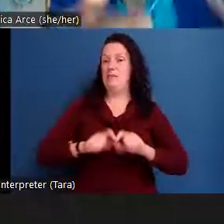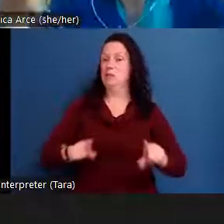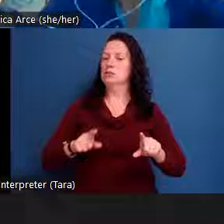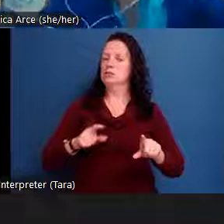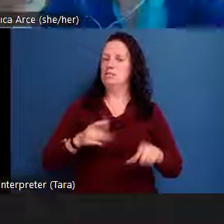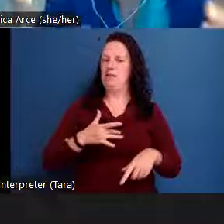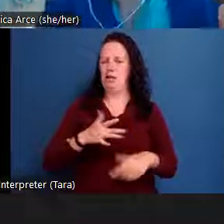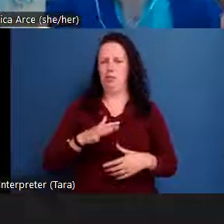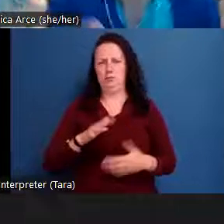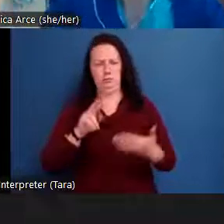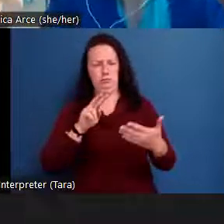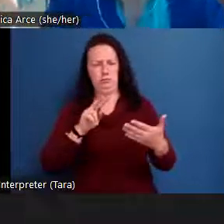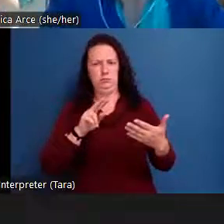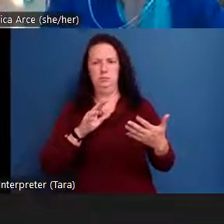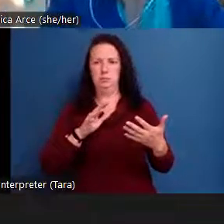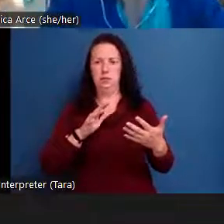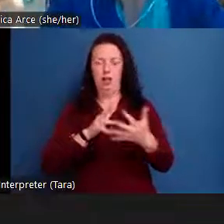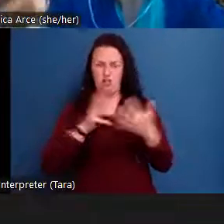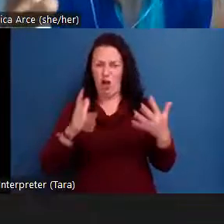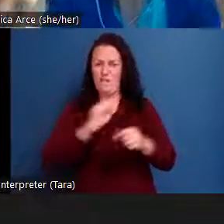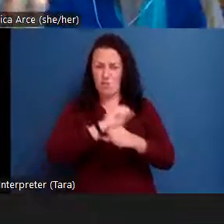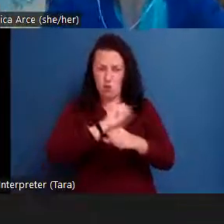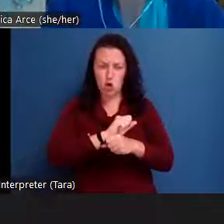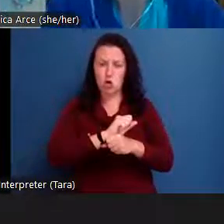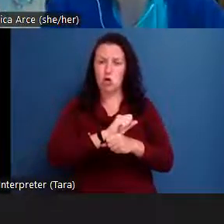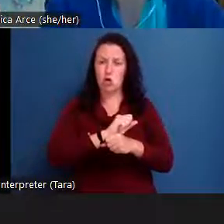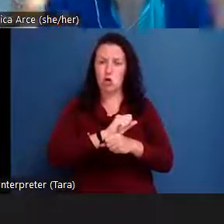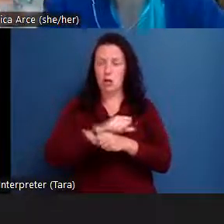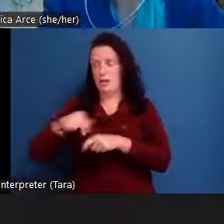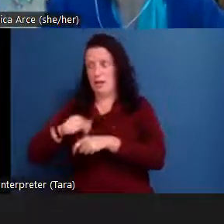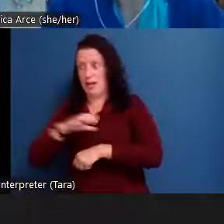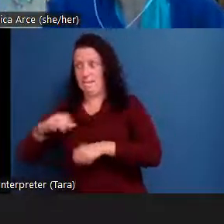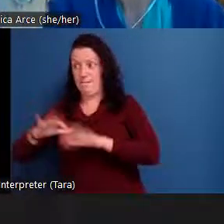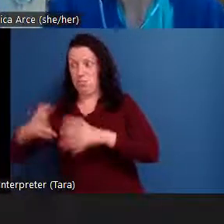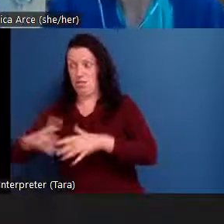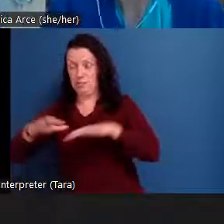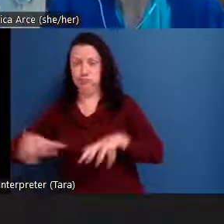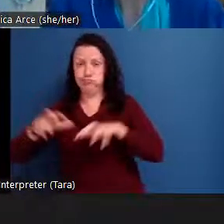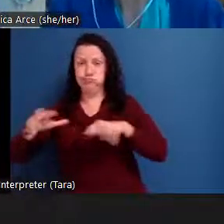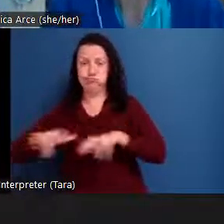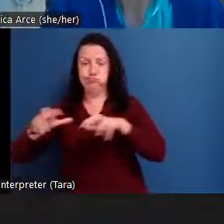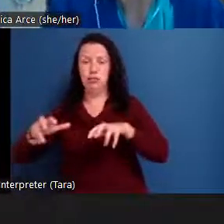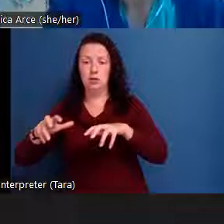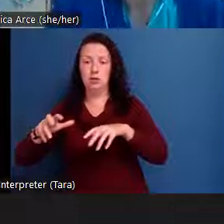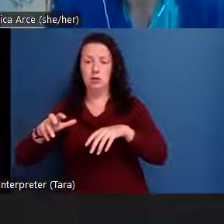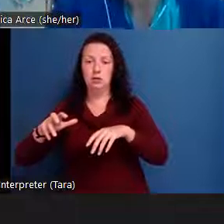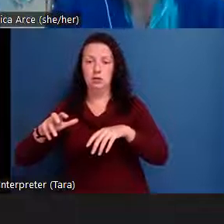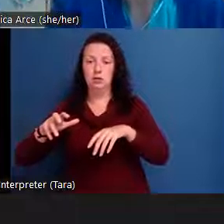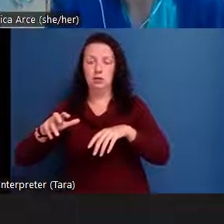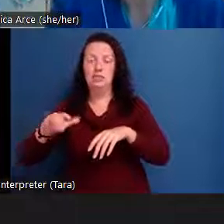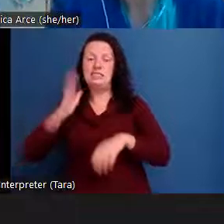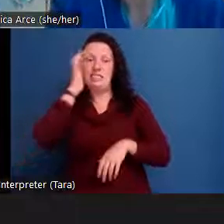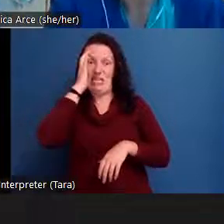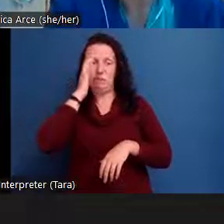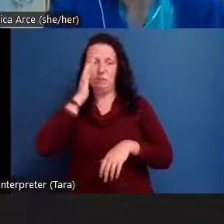like a lot of work has been done from the commission and it was not work from the commission, but it was work from